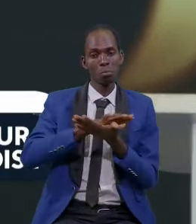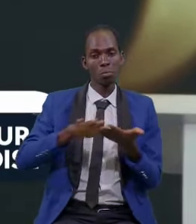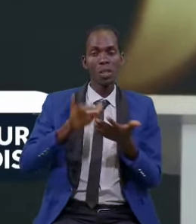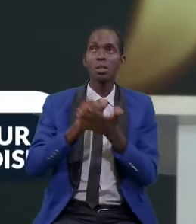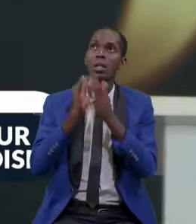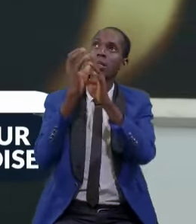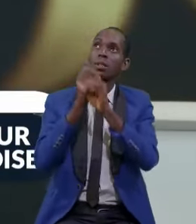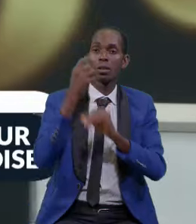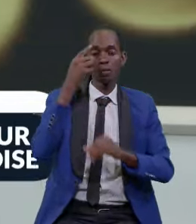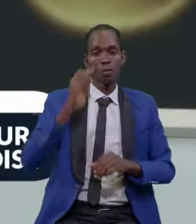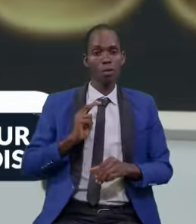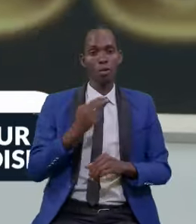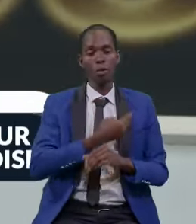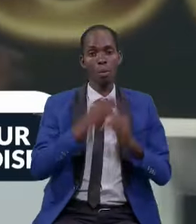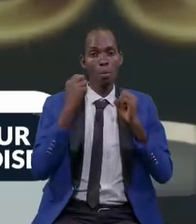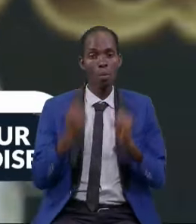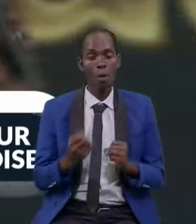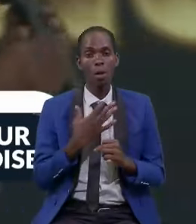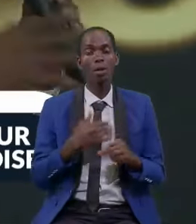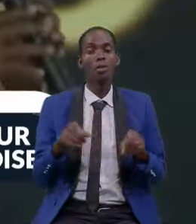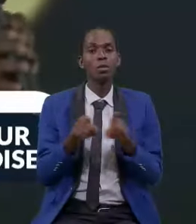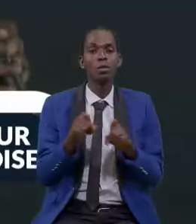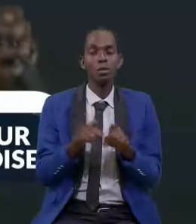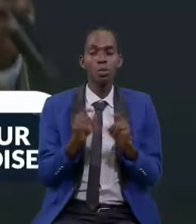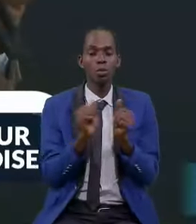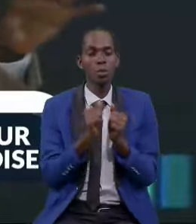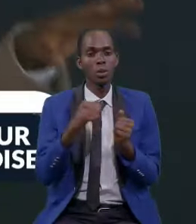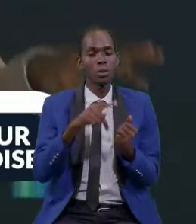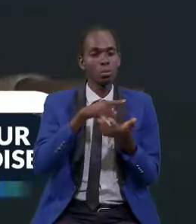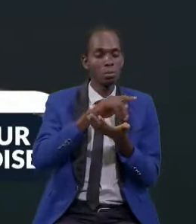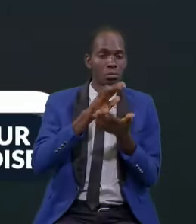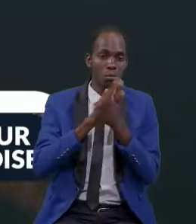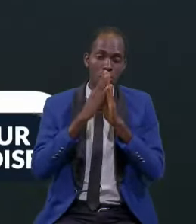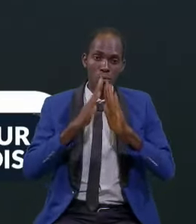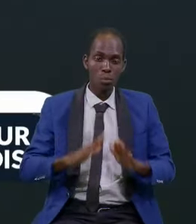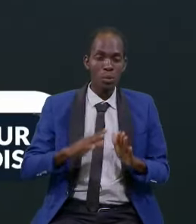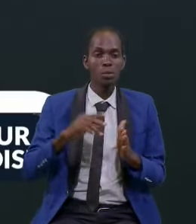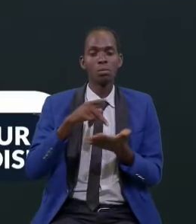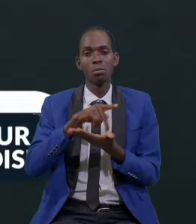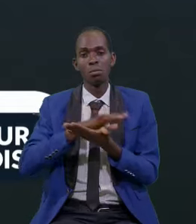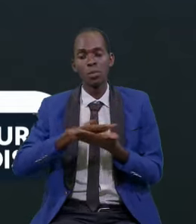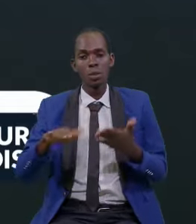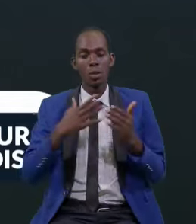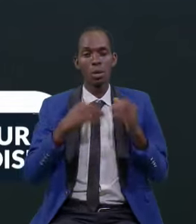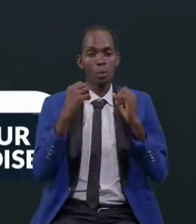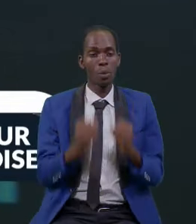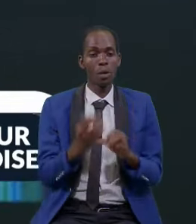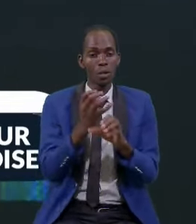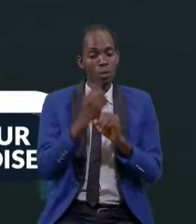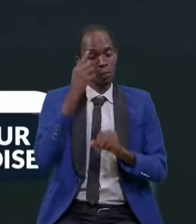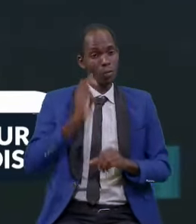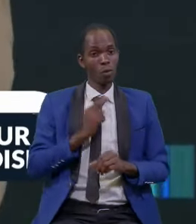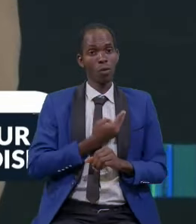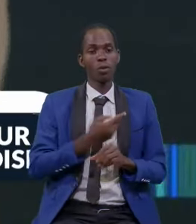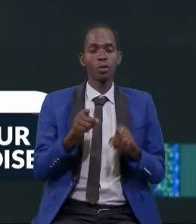and eventually, with the peace and the purity and the power, he obtains for us paradise. We're looking